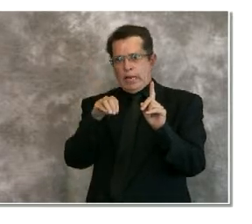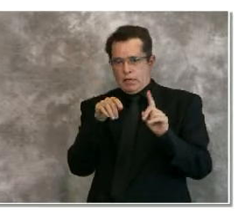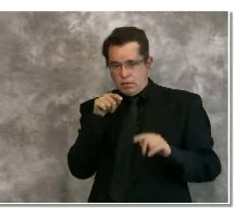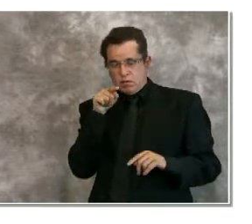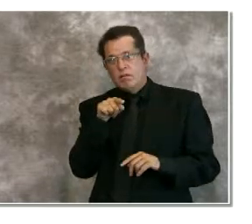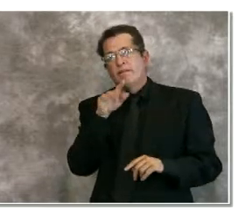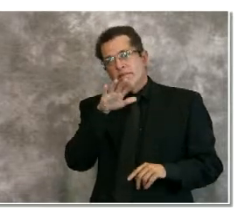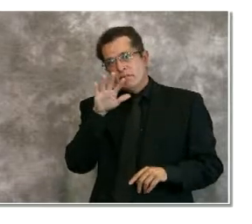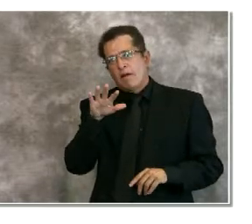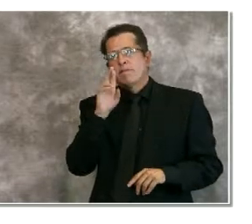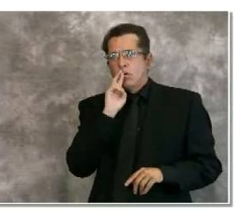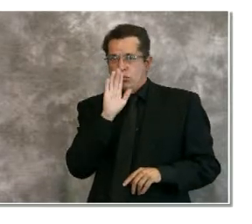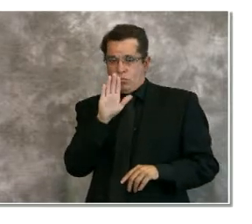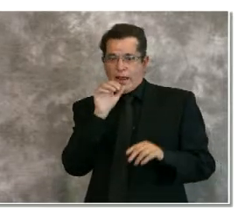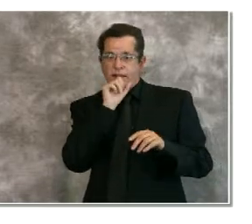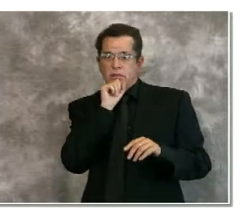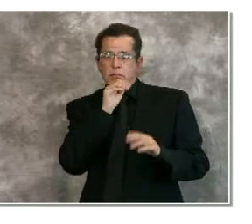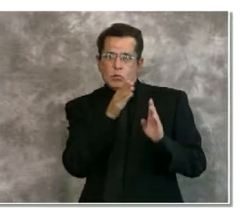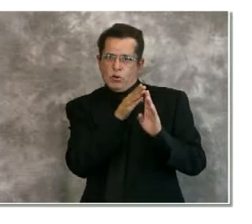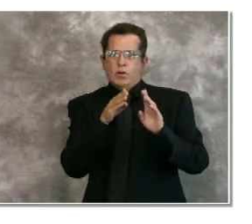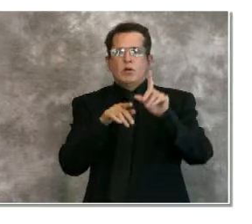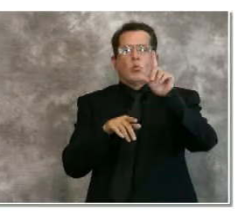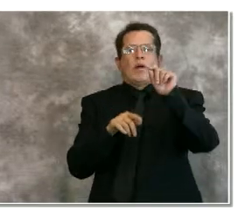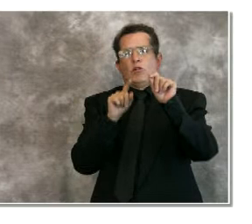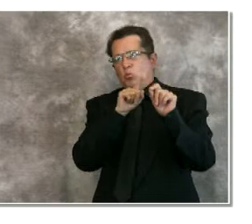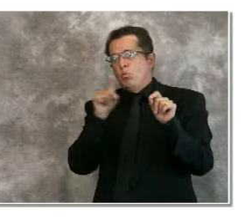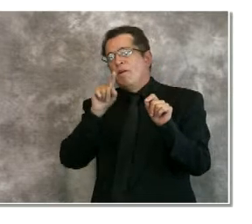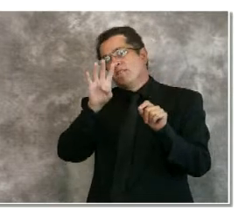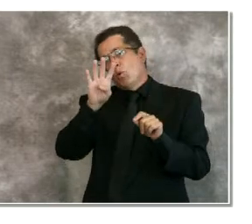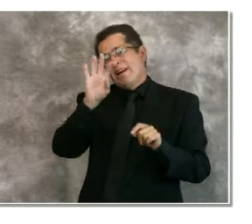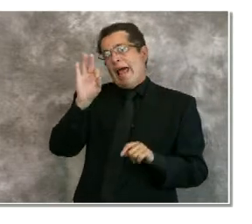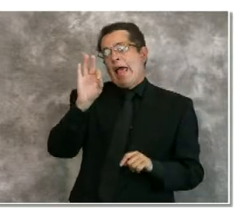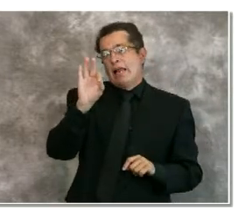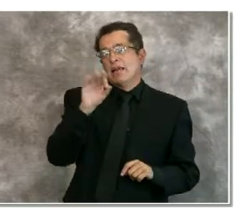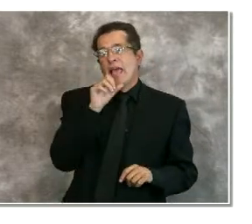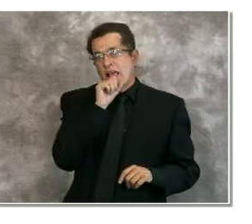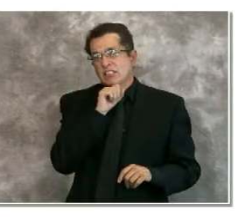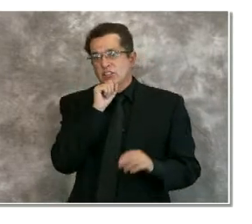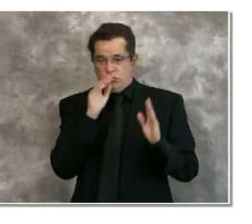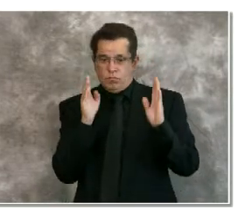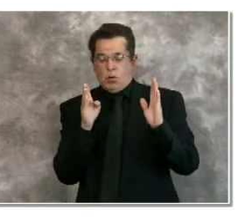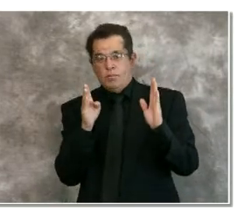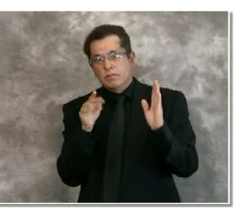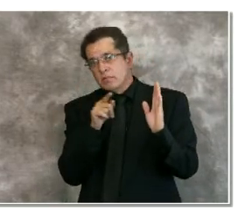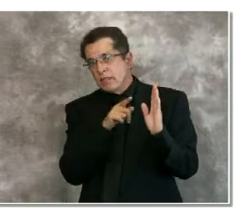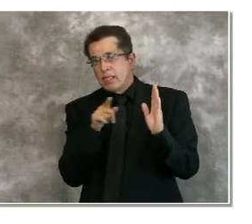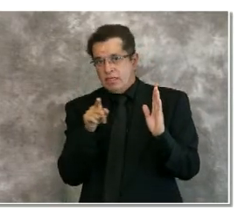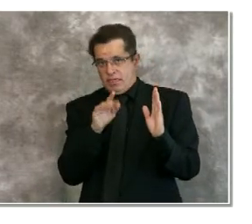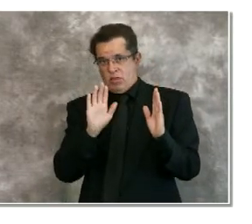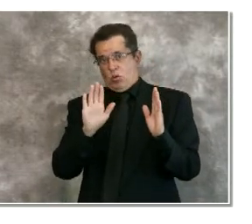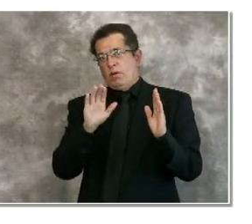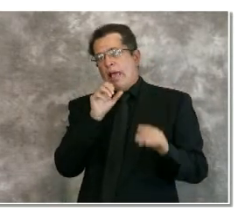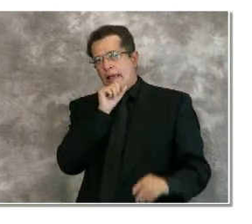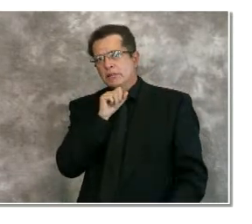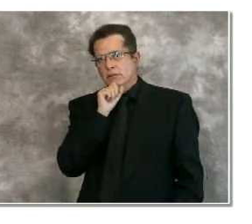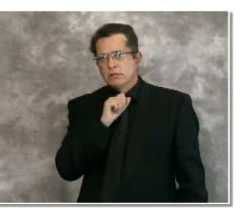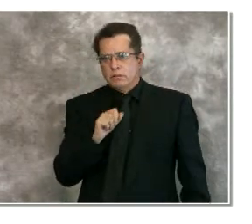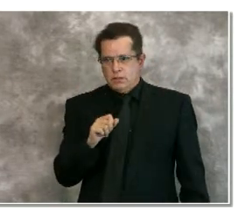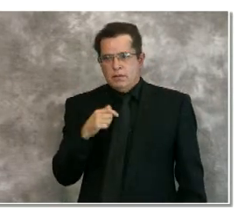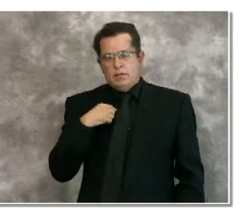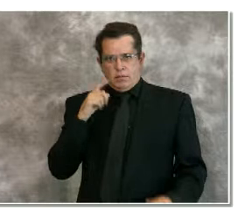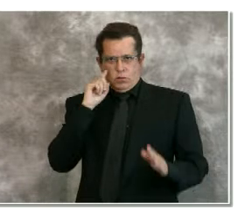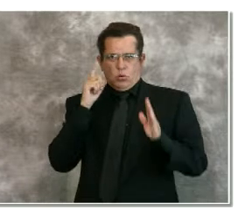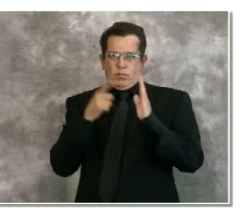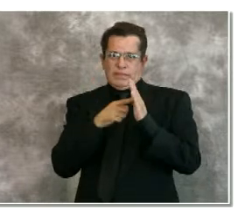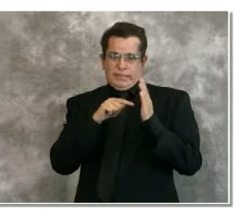of cases are between the ages of 20 and 49 years of age. And of note is that from the very start of